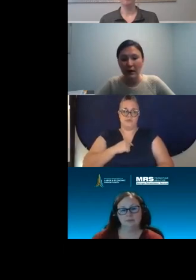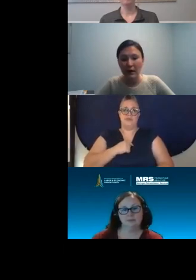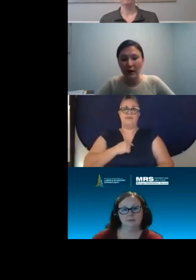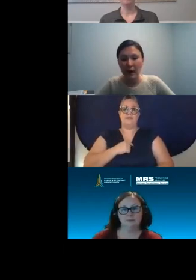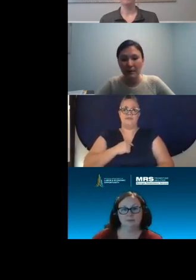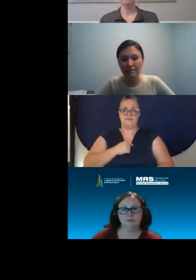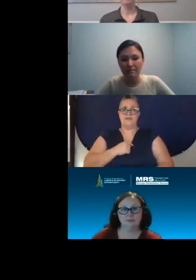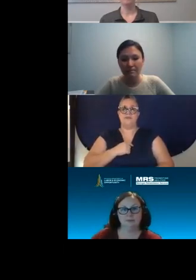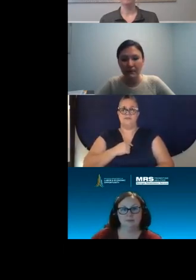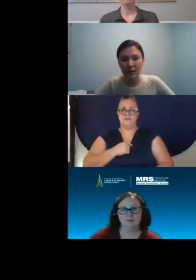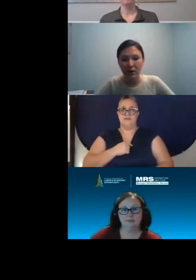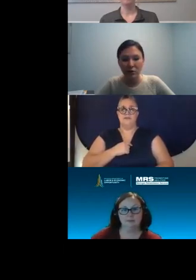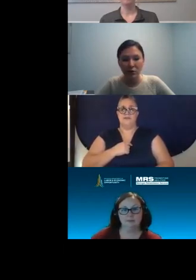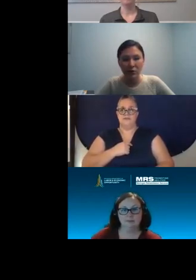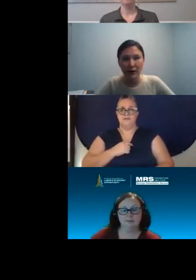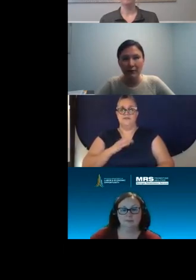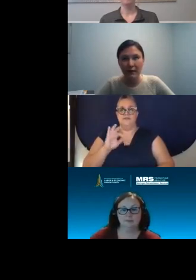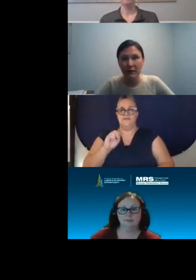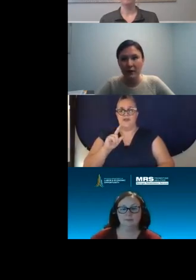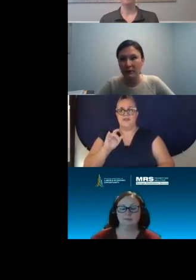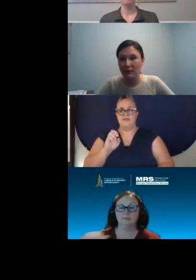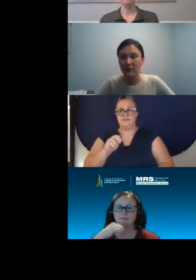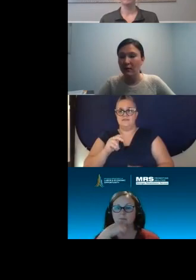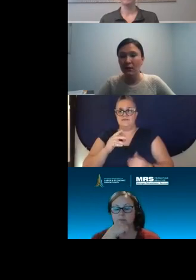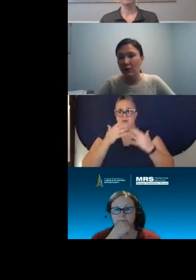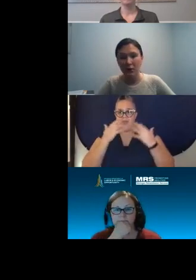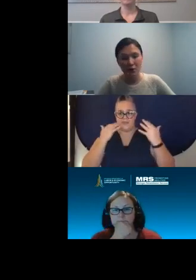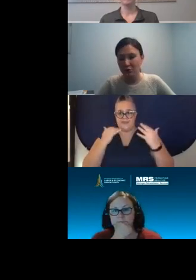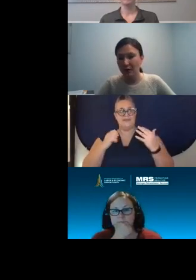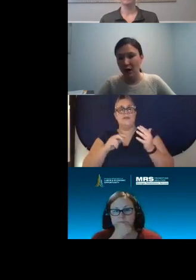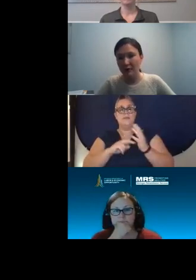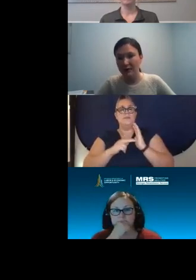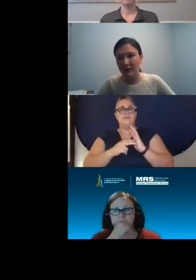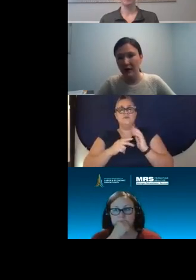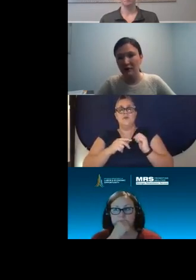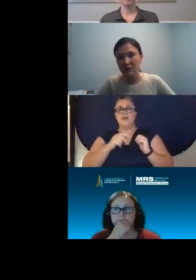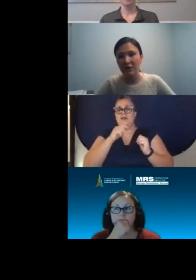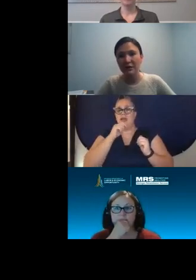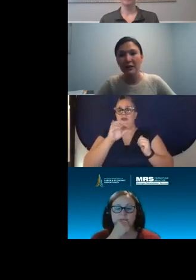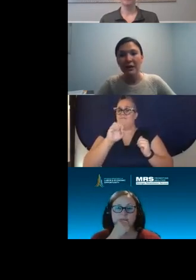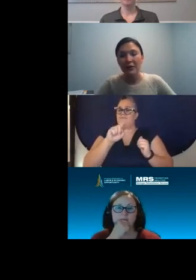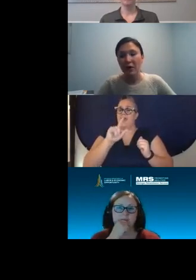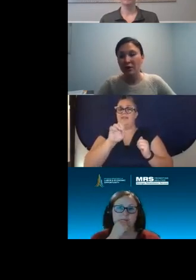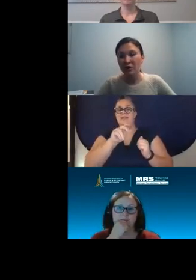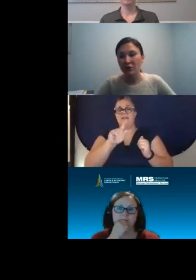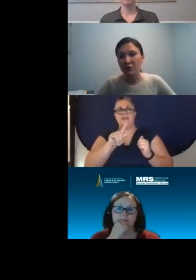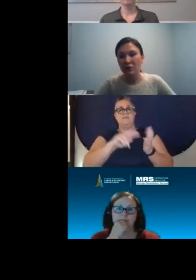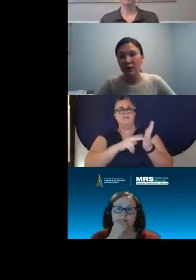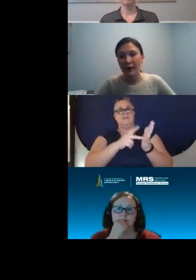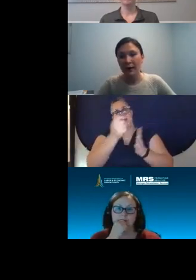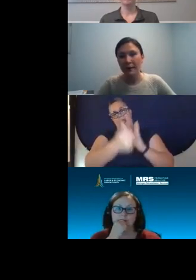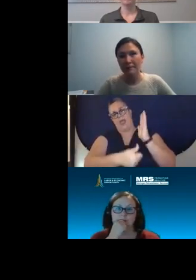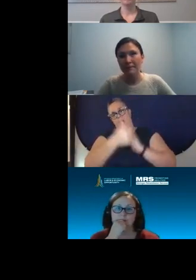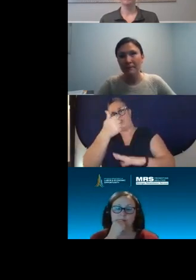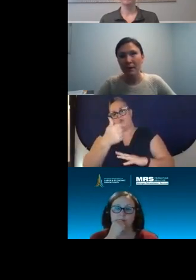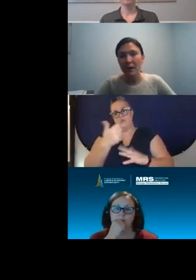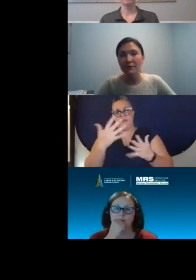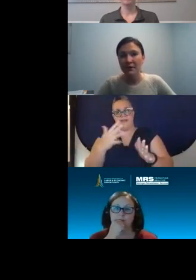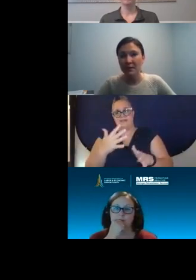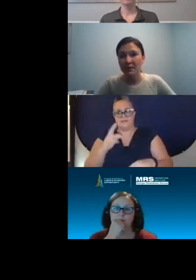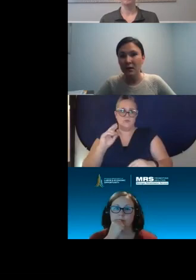not a, you have a felony and, you're just written off. It's not a conversation. There are